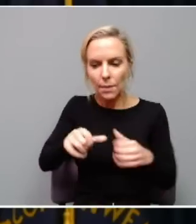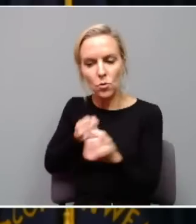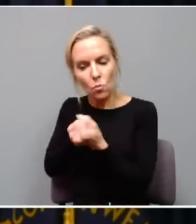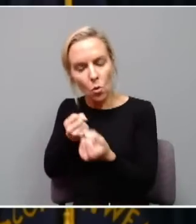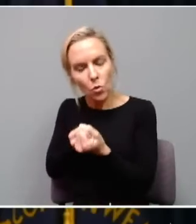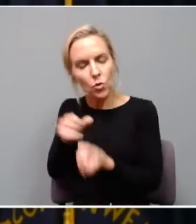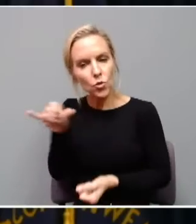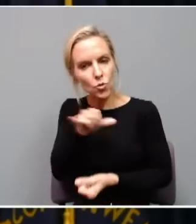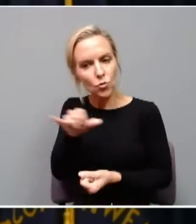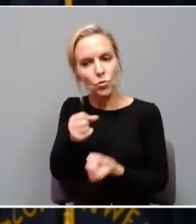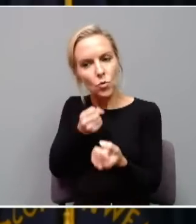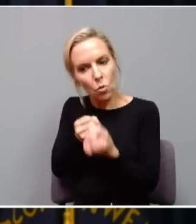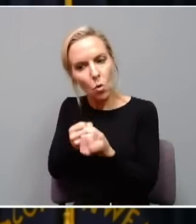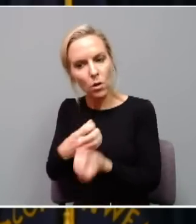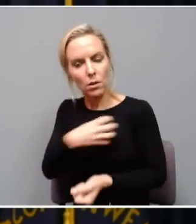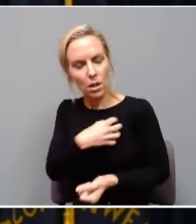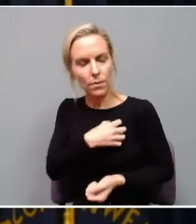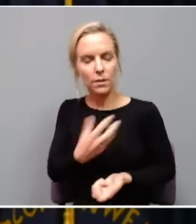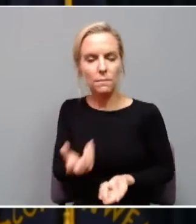law enforcement. We ought to be able to